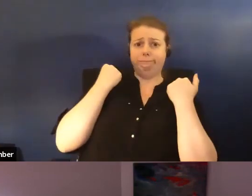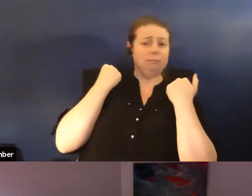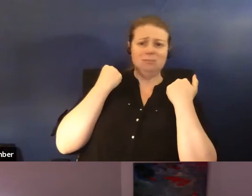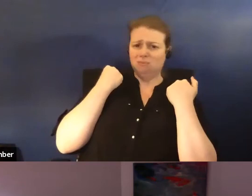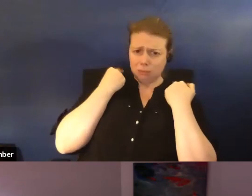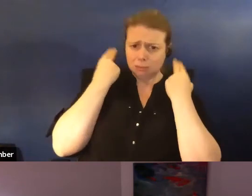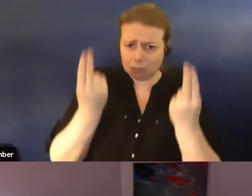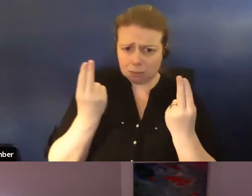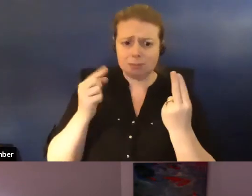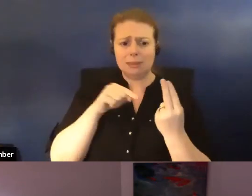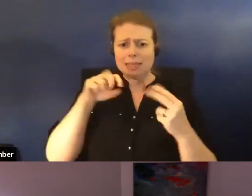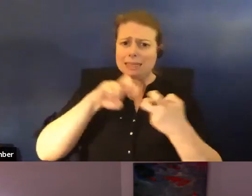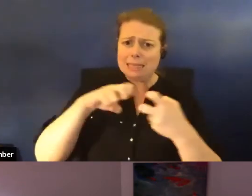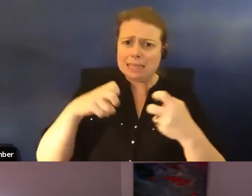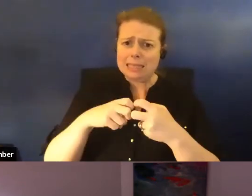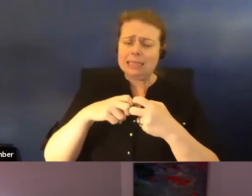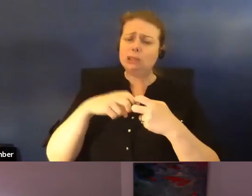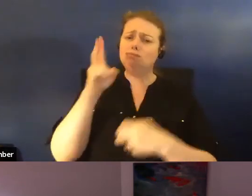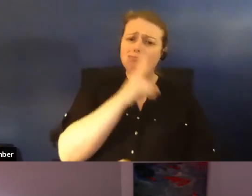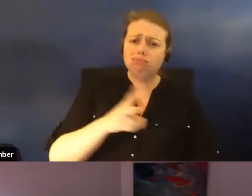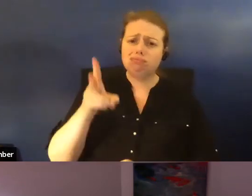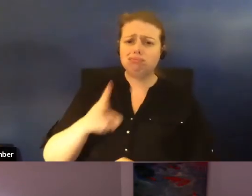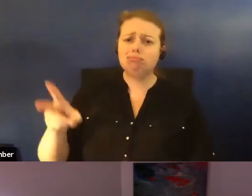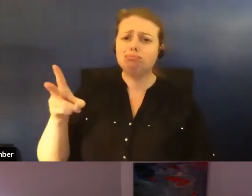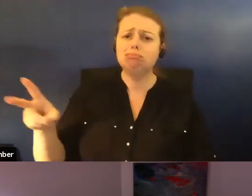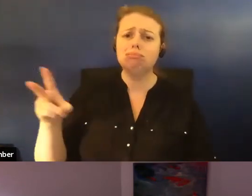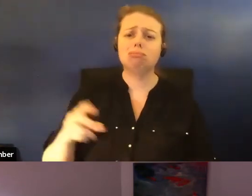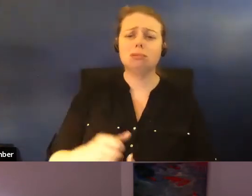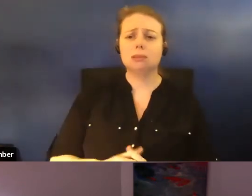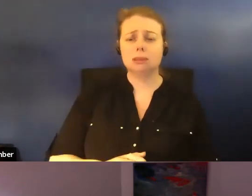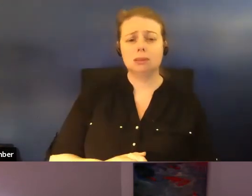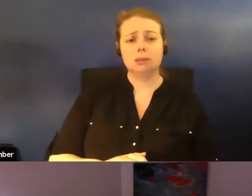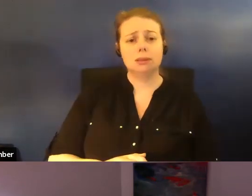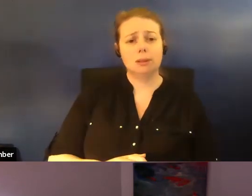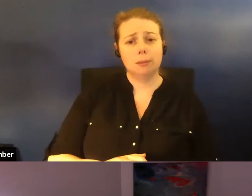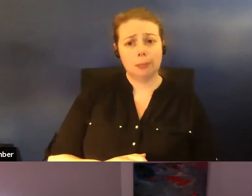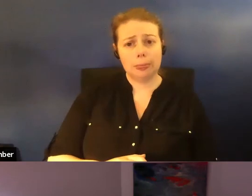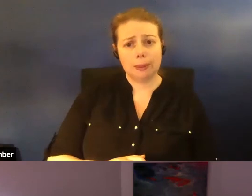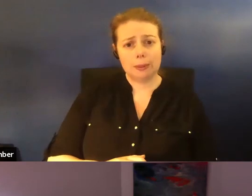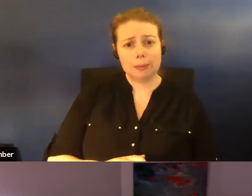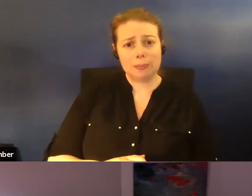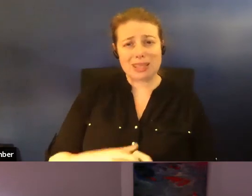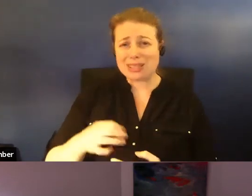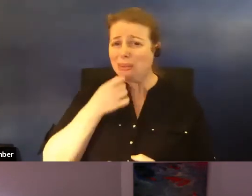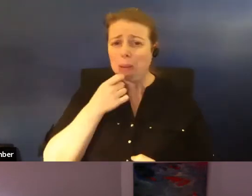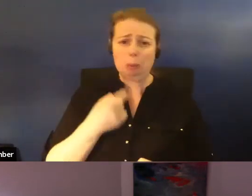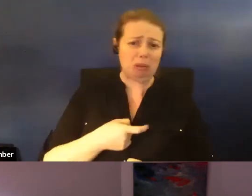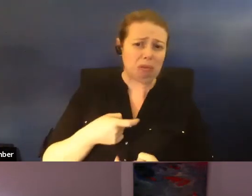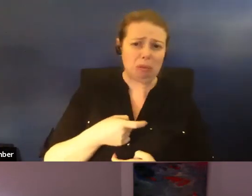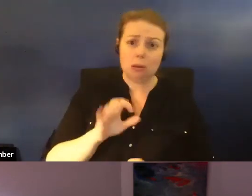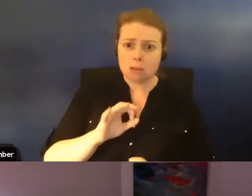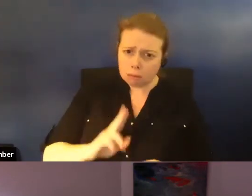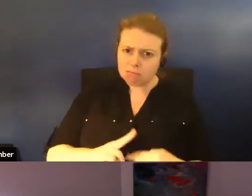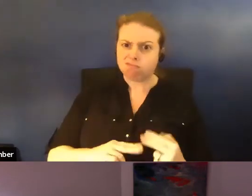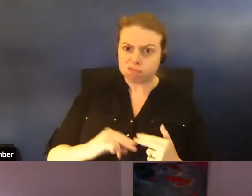issue that plagues us, that it's not just about it being a little bit annoying. It's a cumulative,